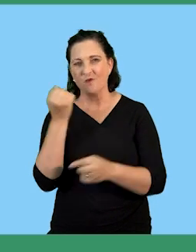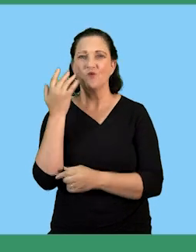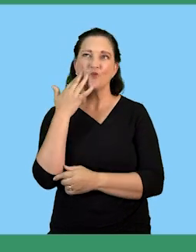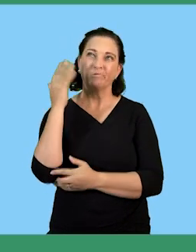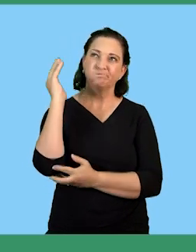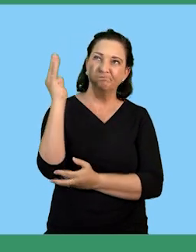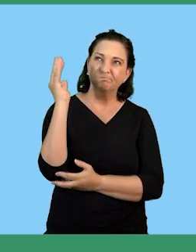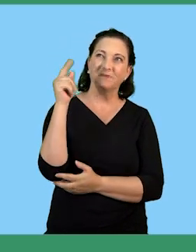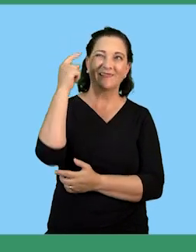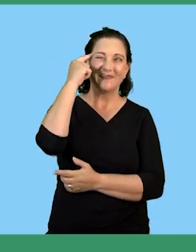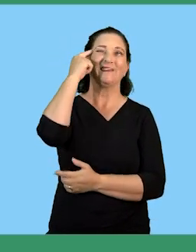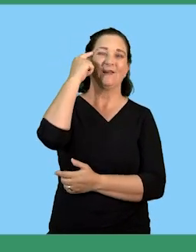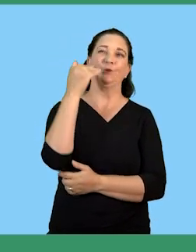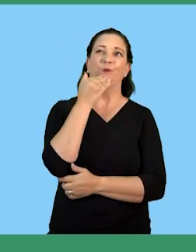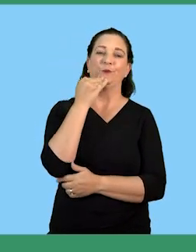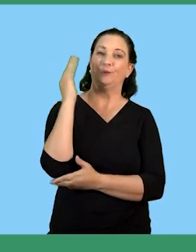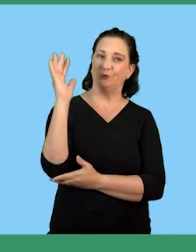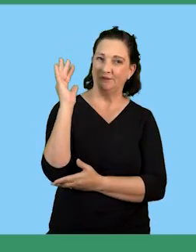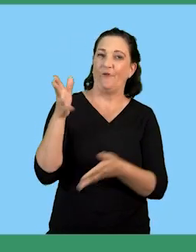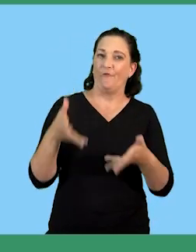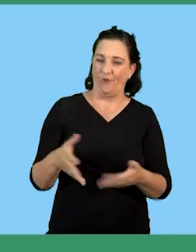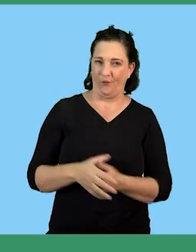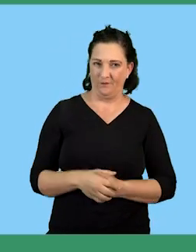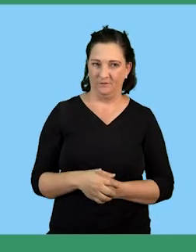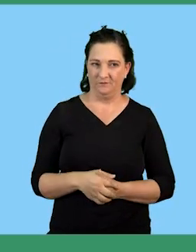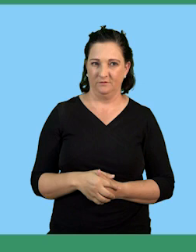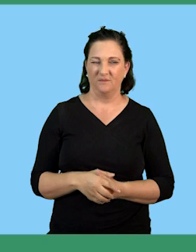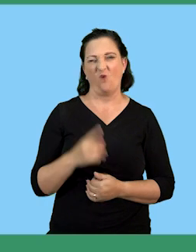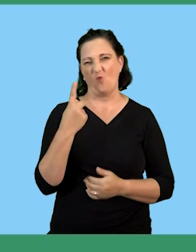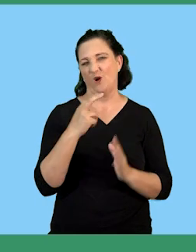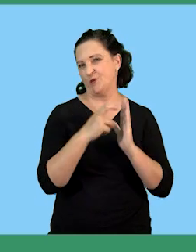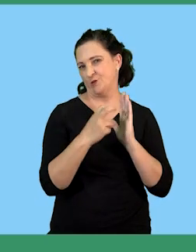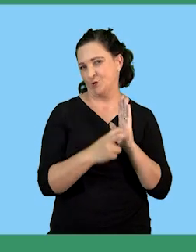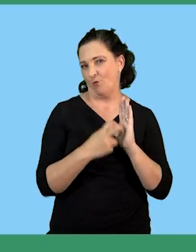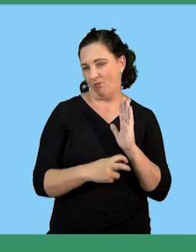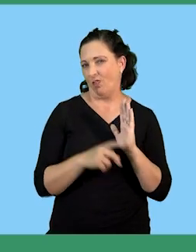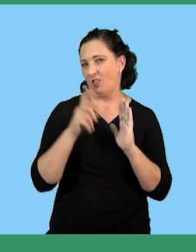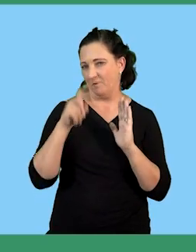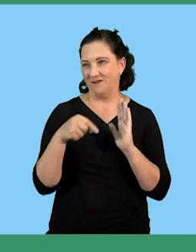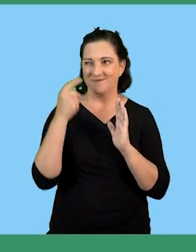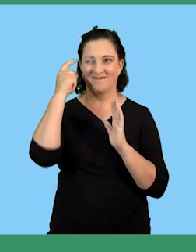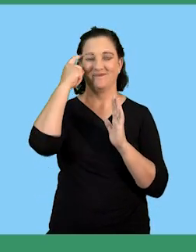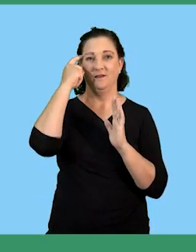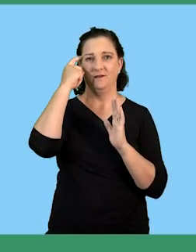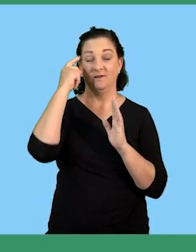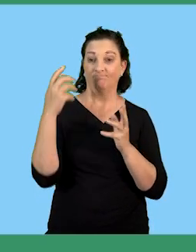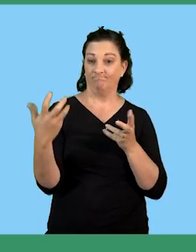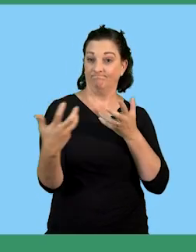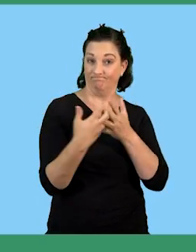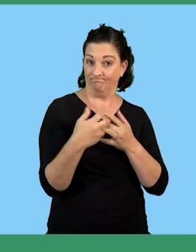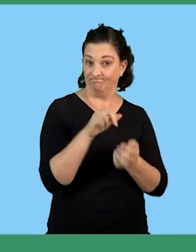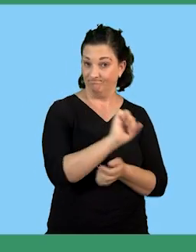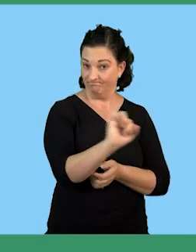It's very important when you're presenting, you need to know who you are presenting for. Hence, they said one of the rules is that the presentation, it needs